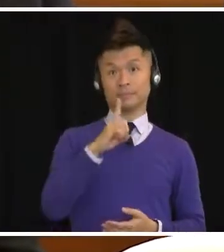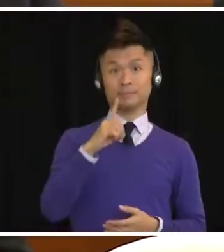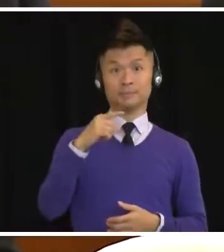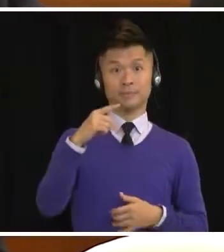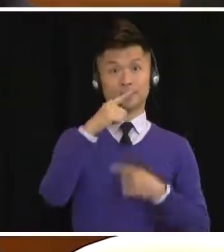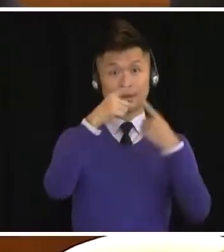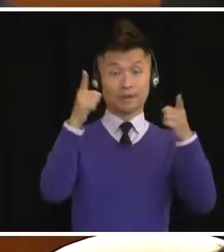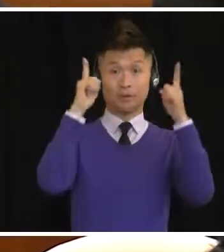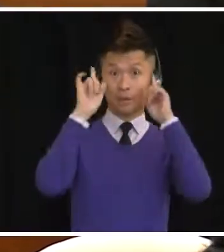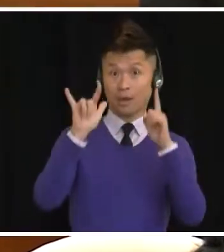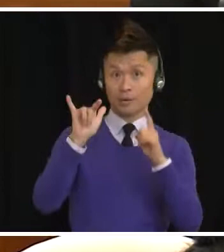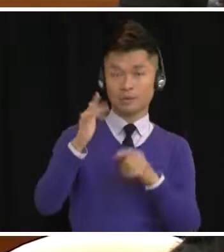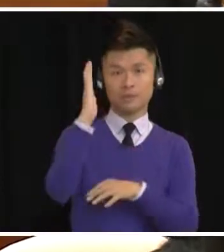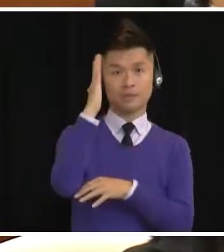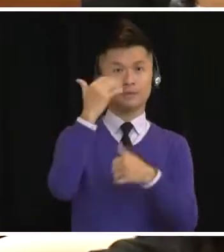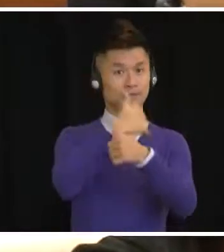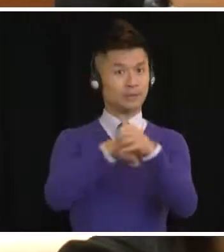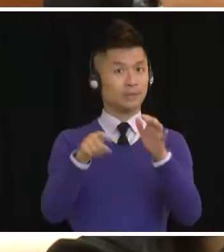Professor Duke